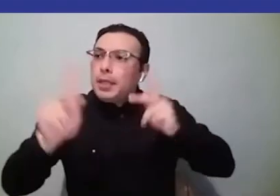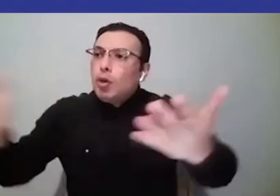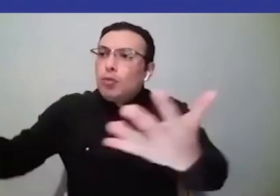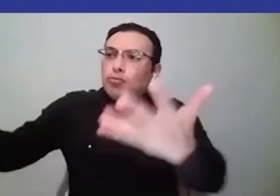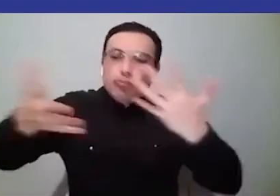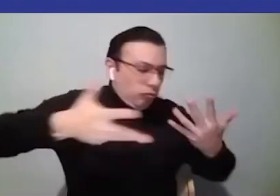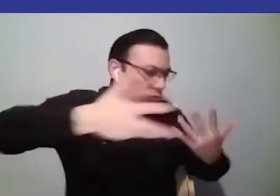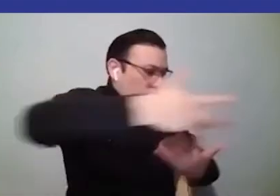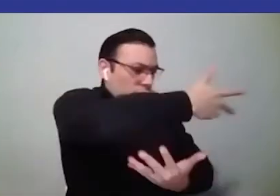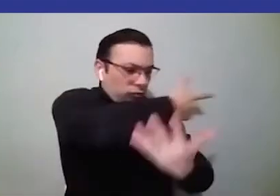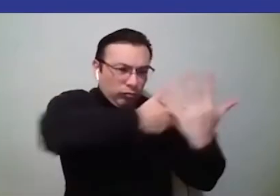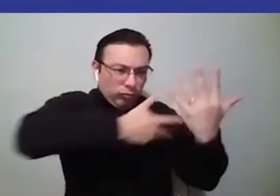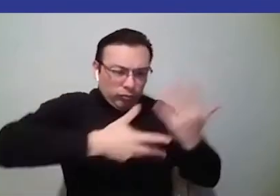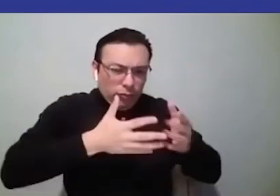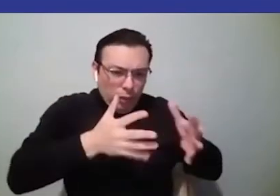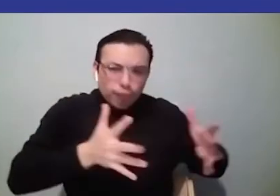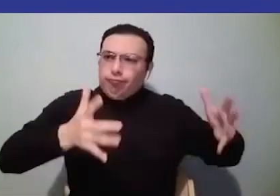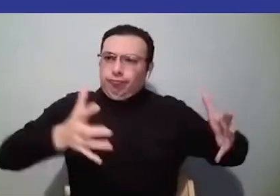I'm